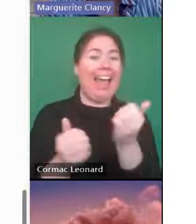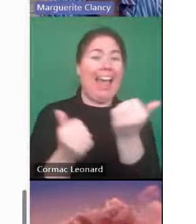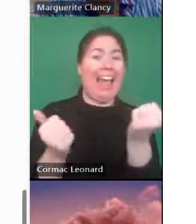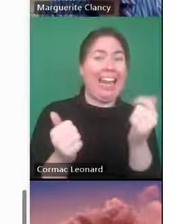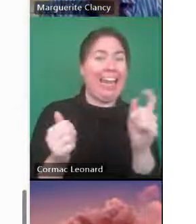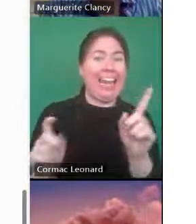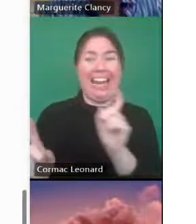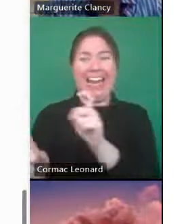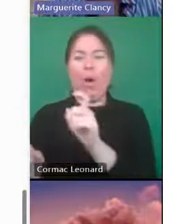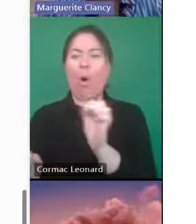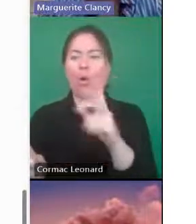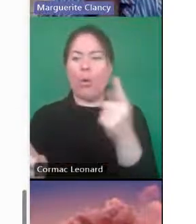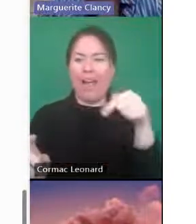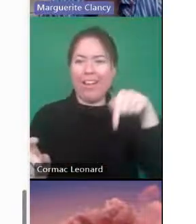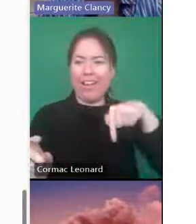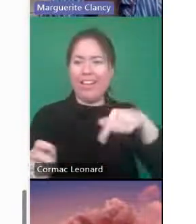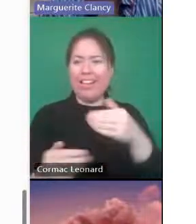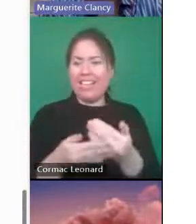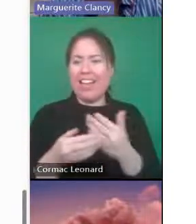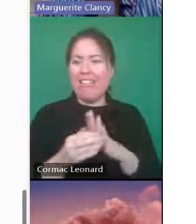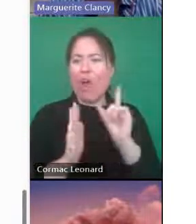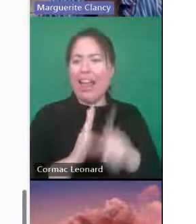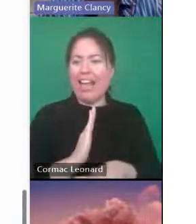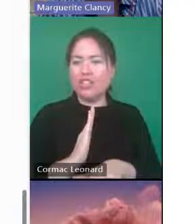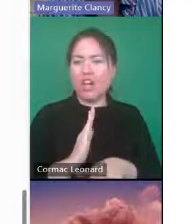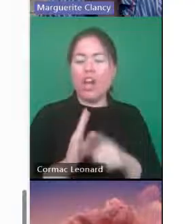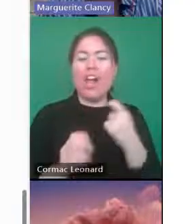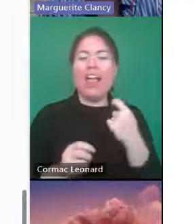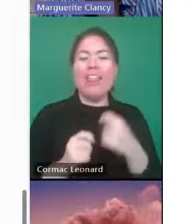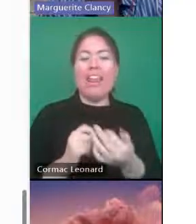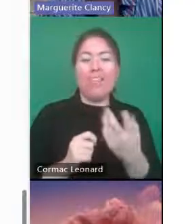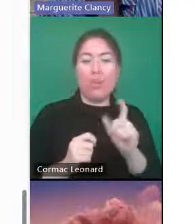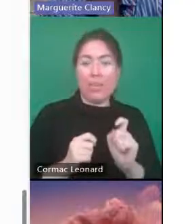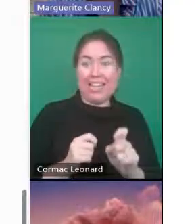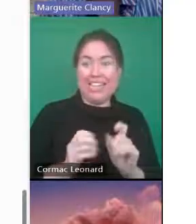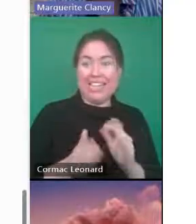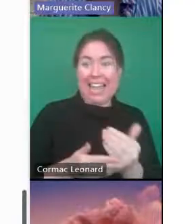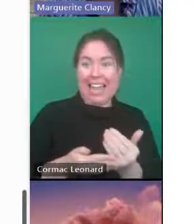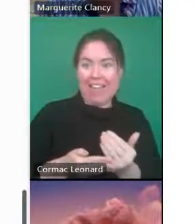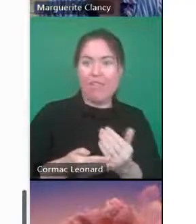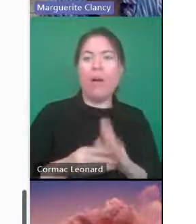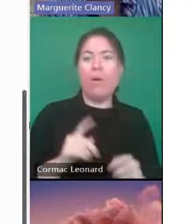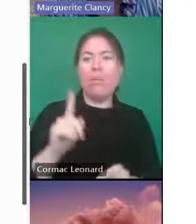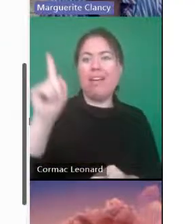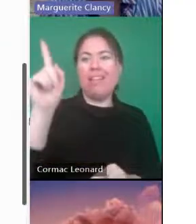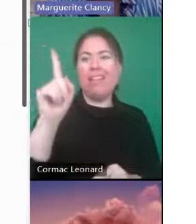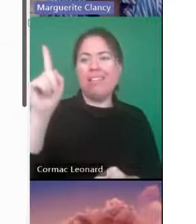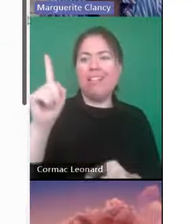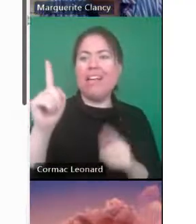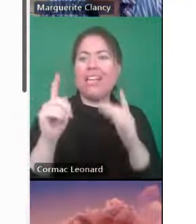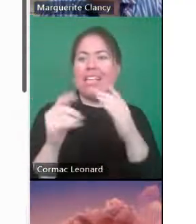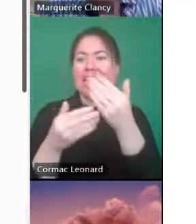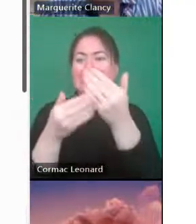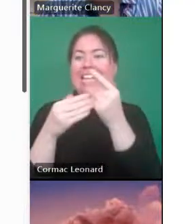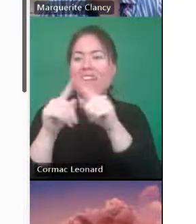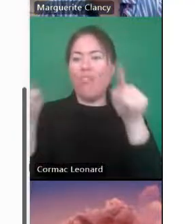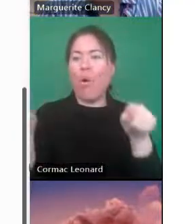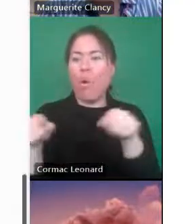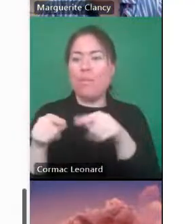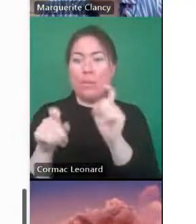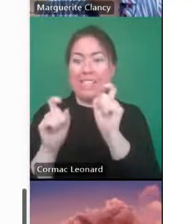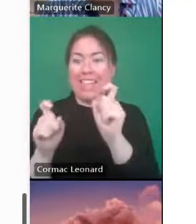later, it will go into your saved forms and they will remain for 30 days.